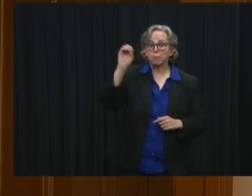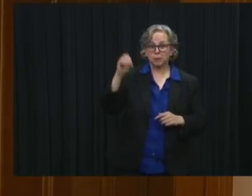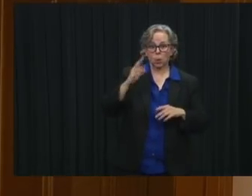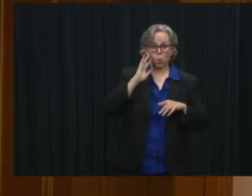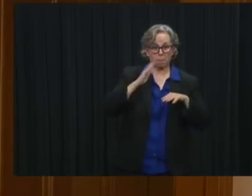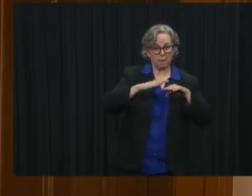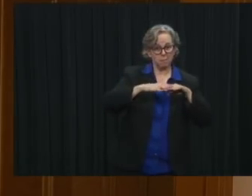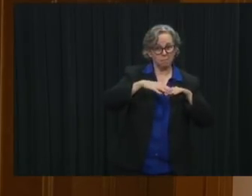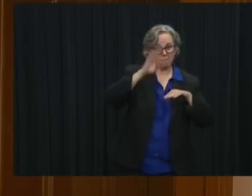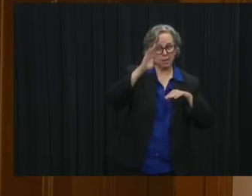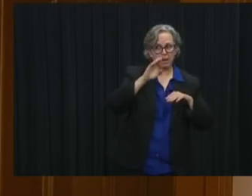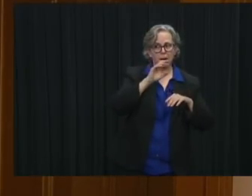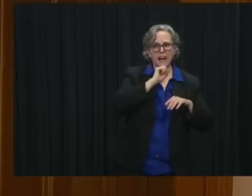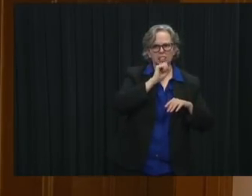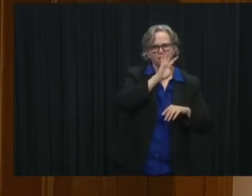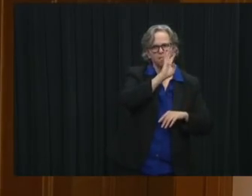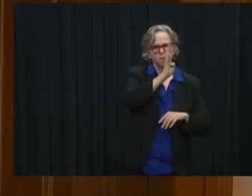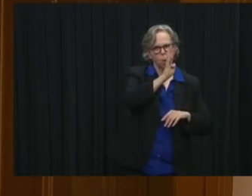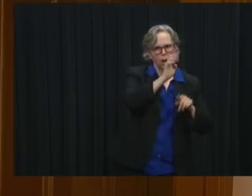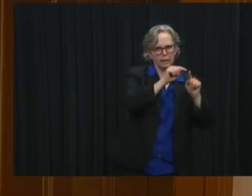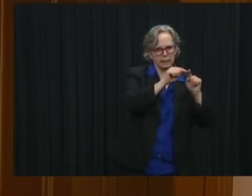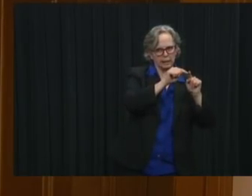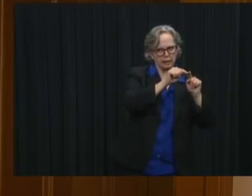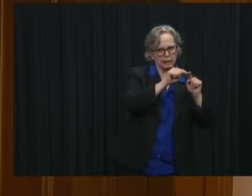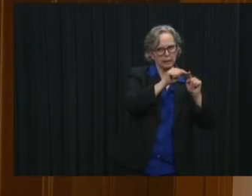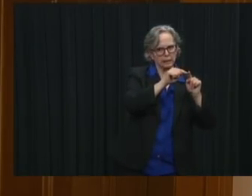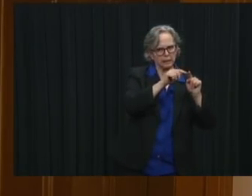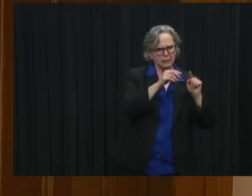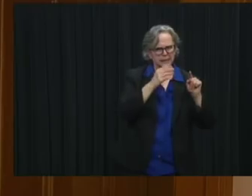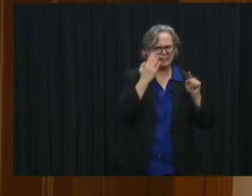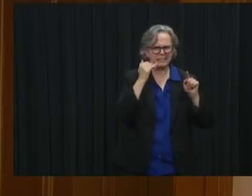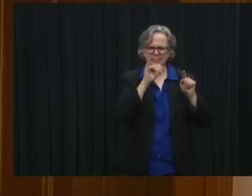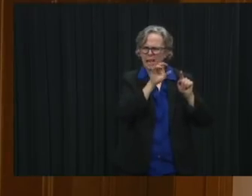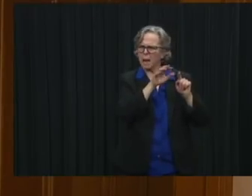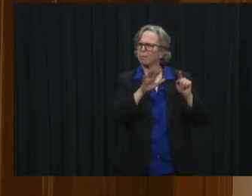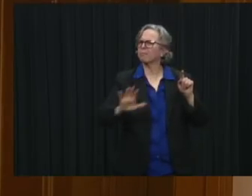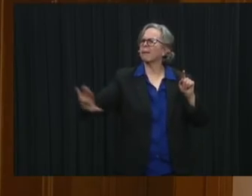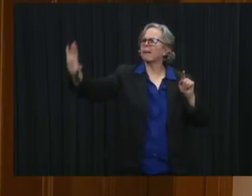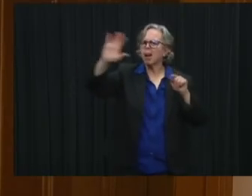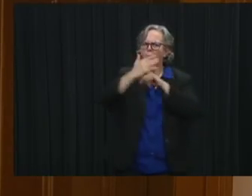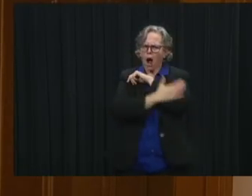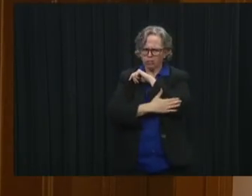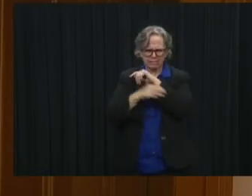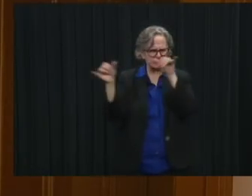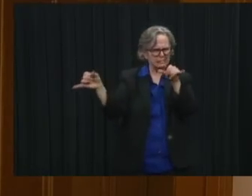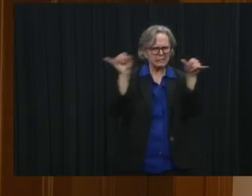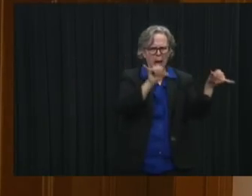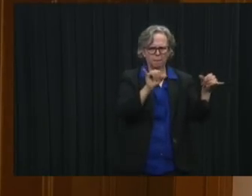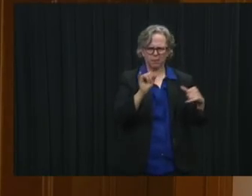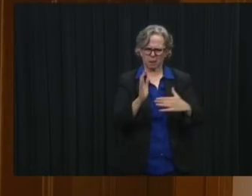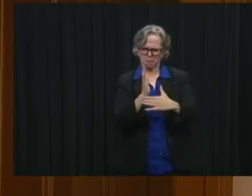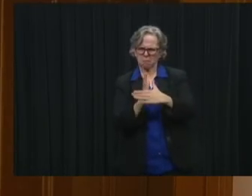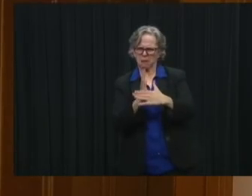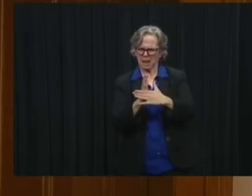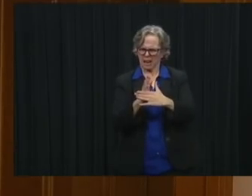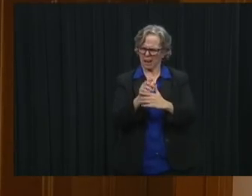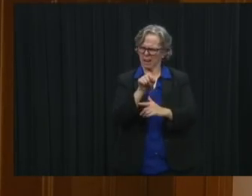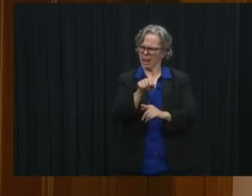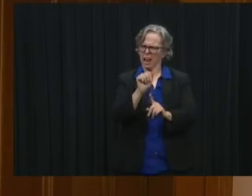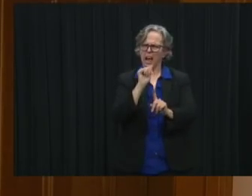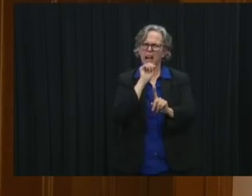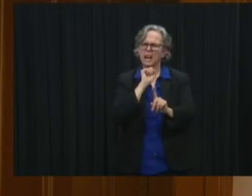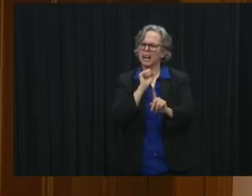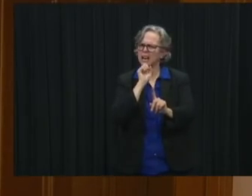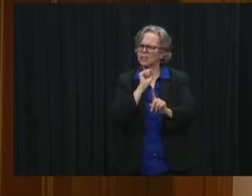What's interesting, and I think we're seeing this around the country, is you're seeing that middle age group. Early on, and certainly in